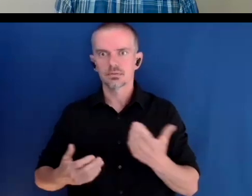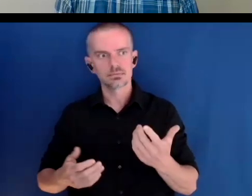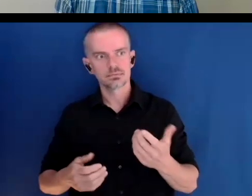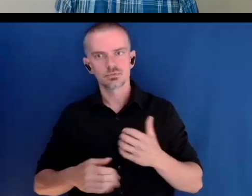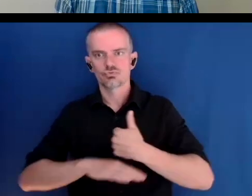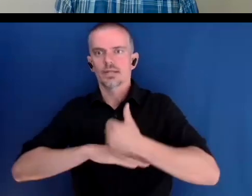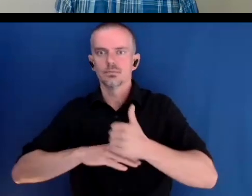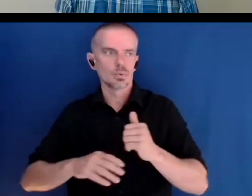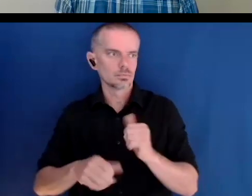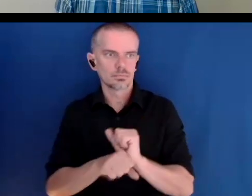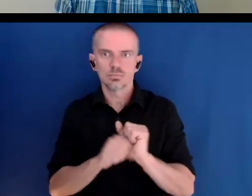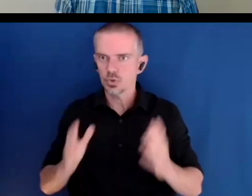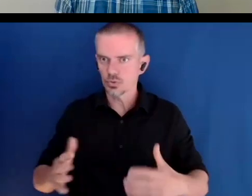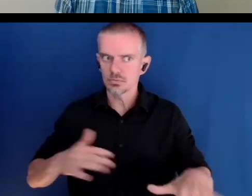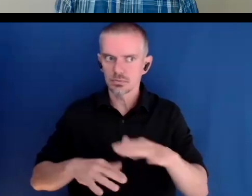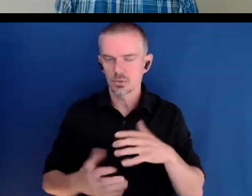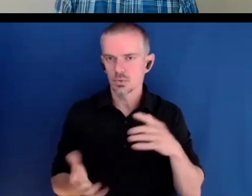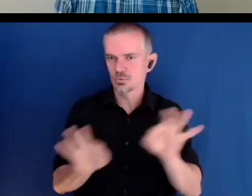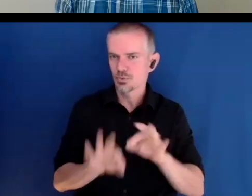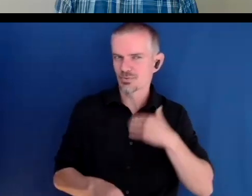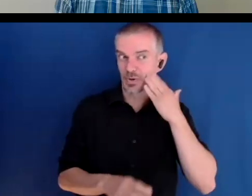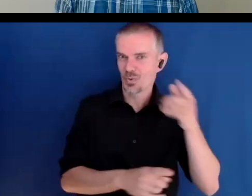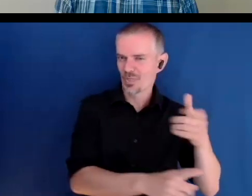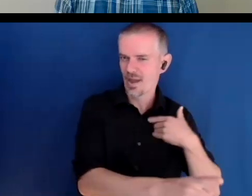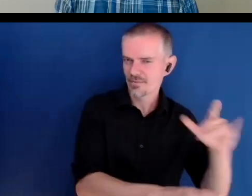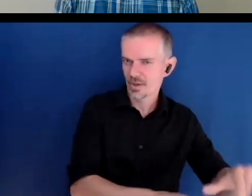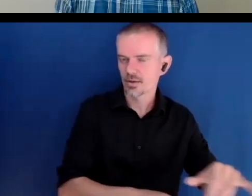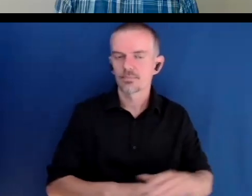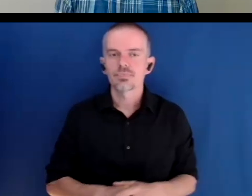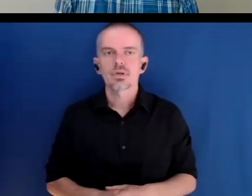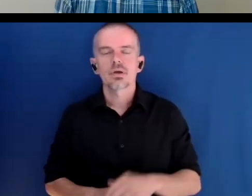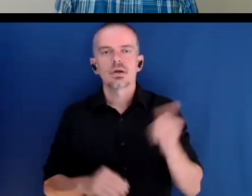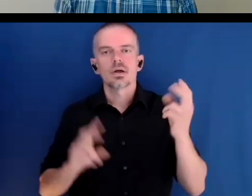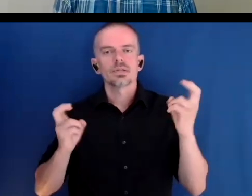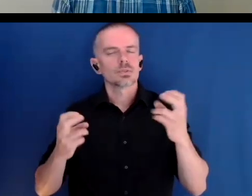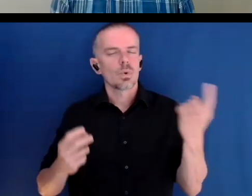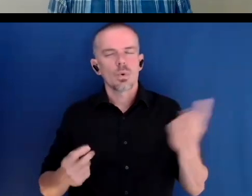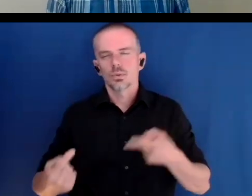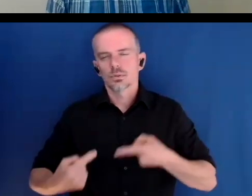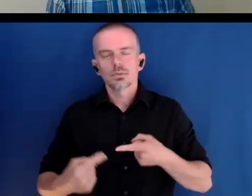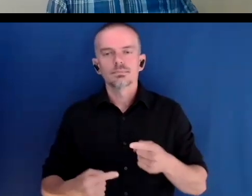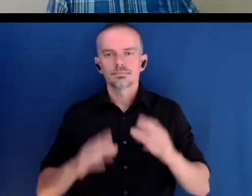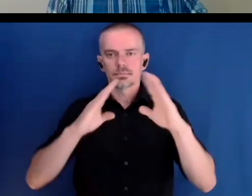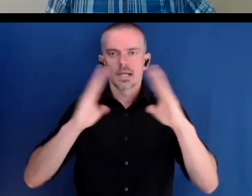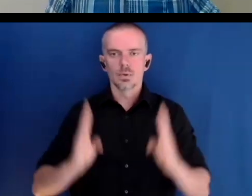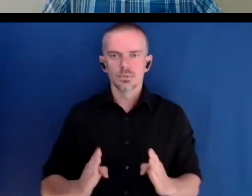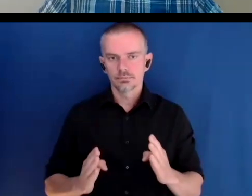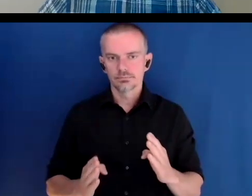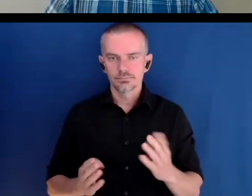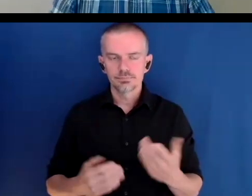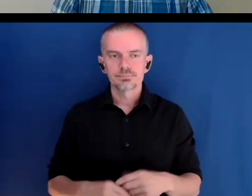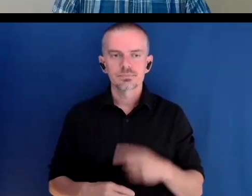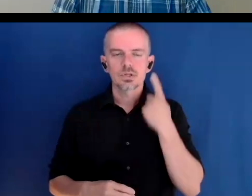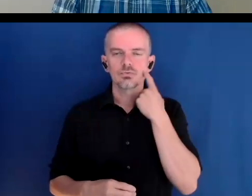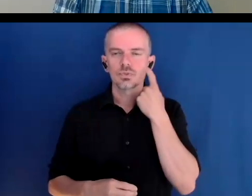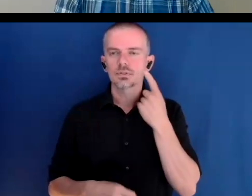that. The other thing that I think we all struggle with is housing. And, recently I was able to work